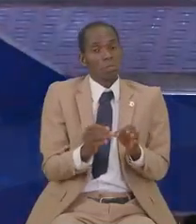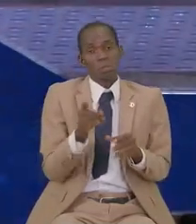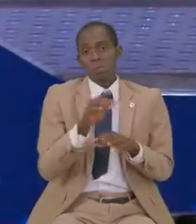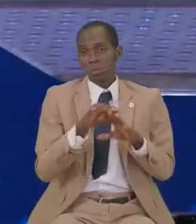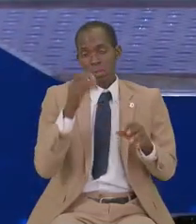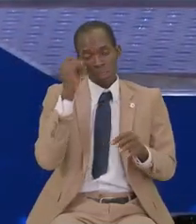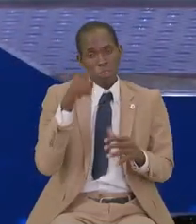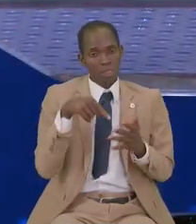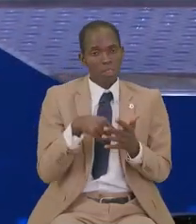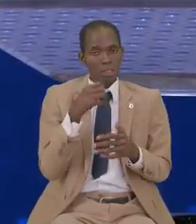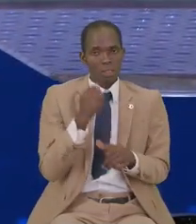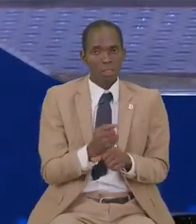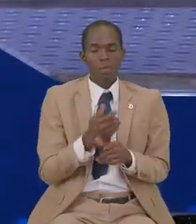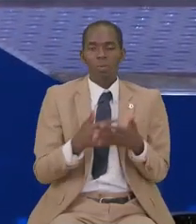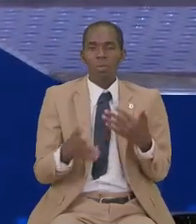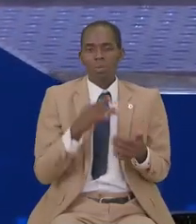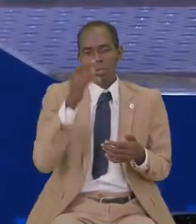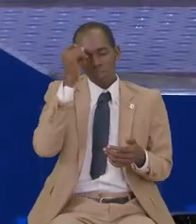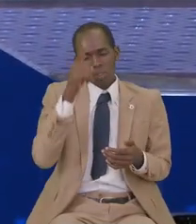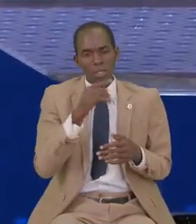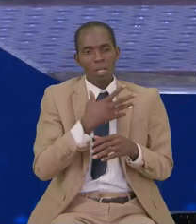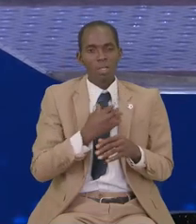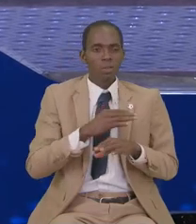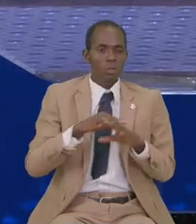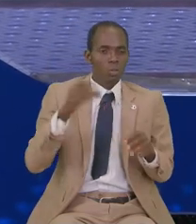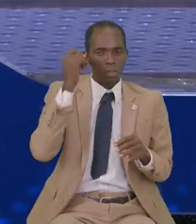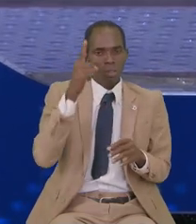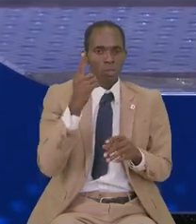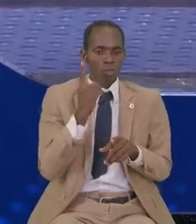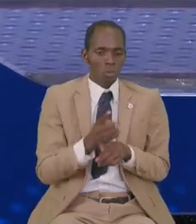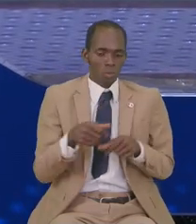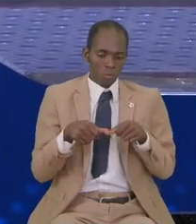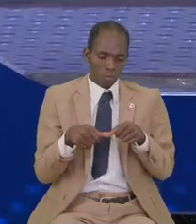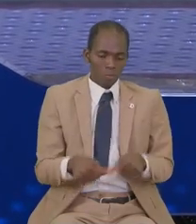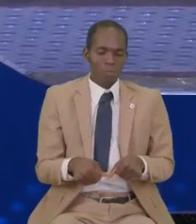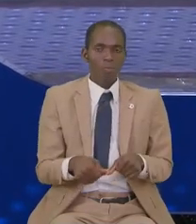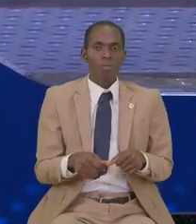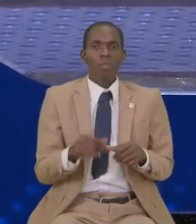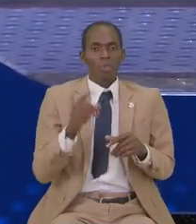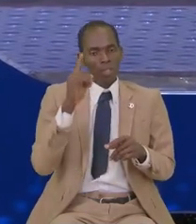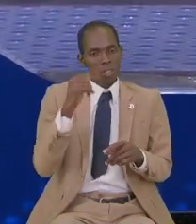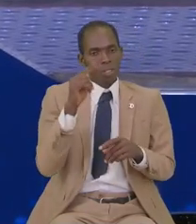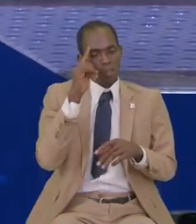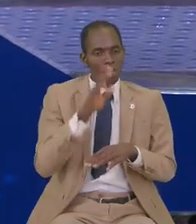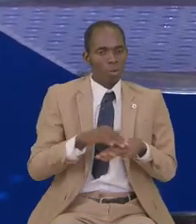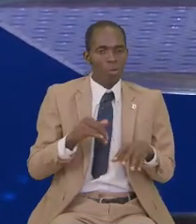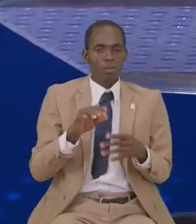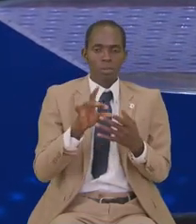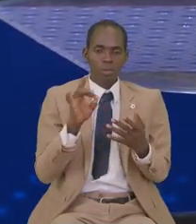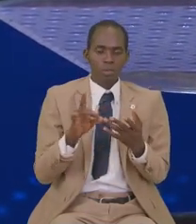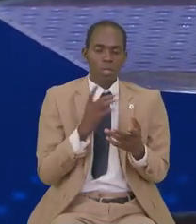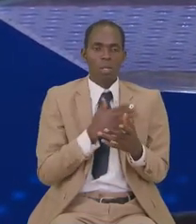year, whatever you understand, whatever you don't understand, just remain called and chosen and